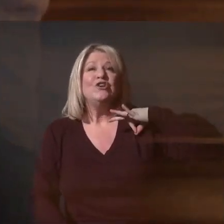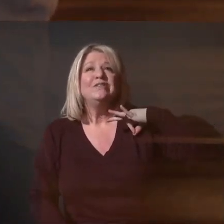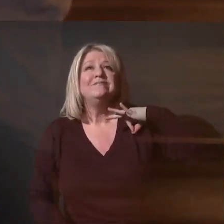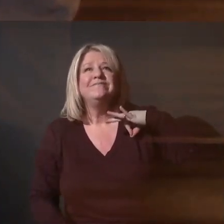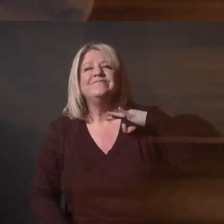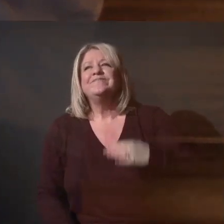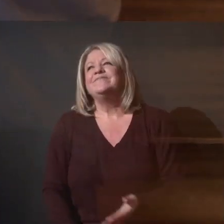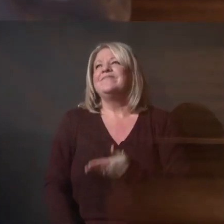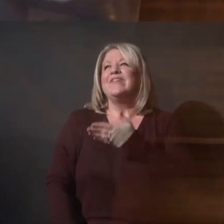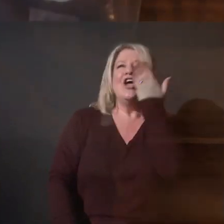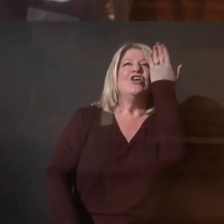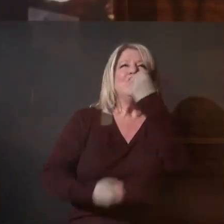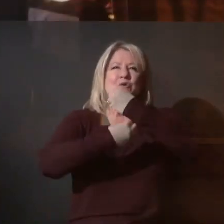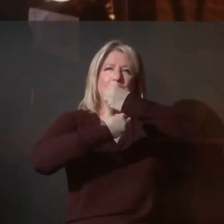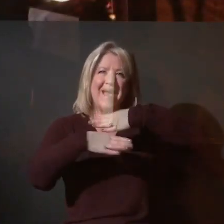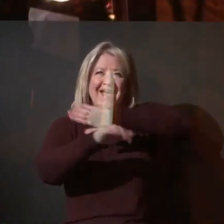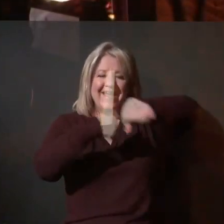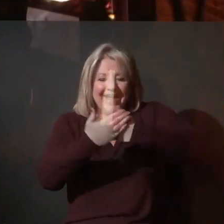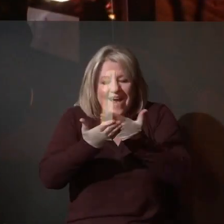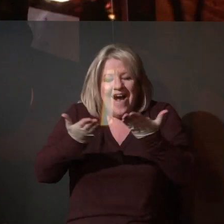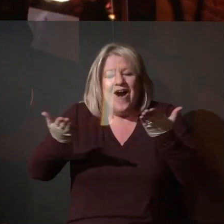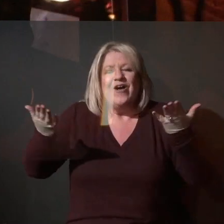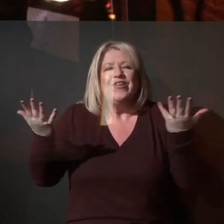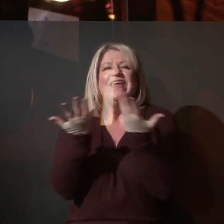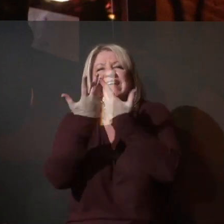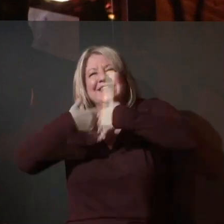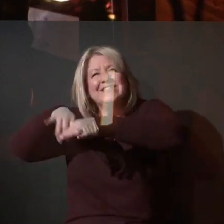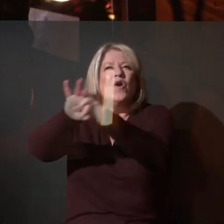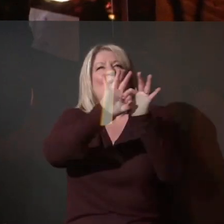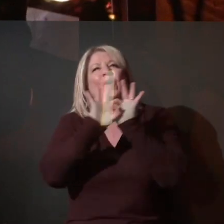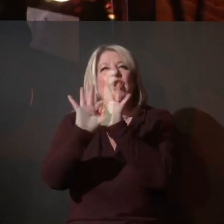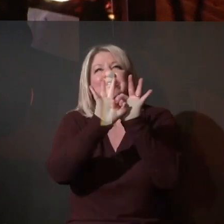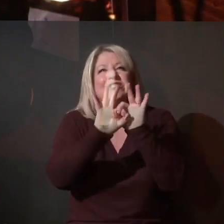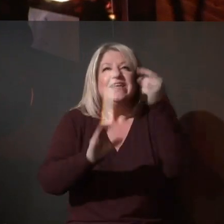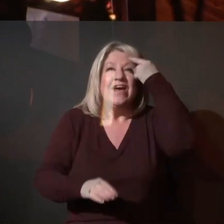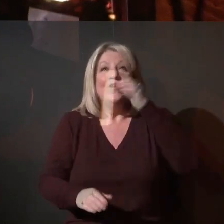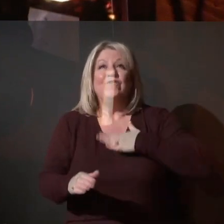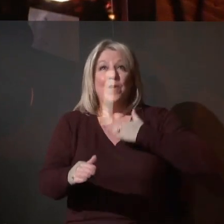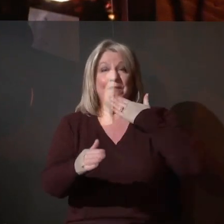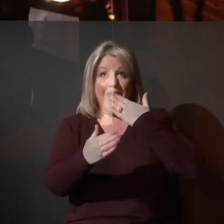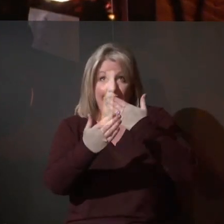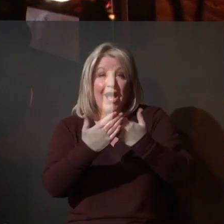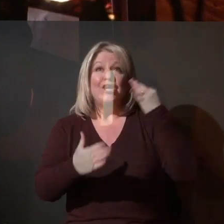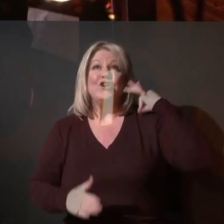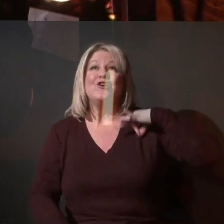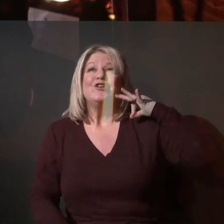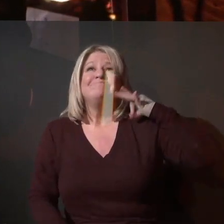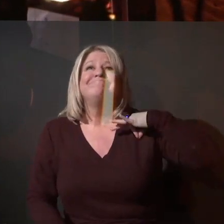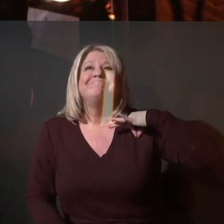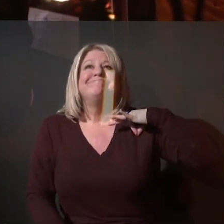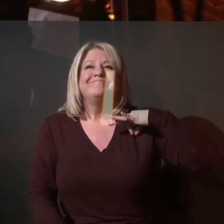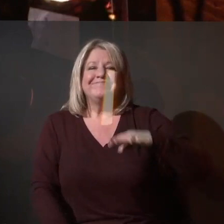In your living room this morning, you made all things work together for my